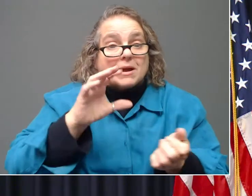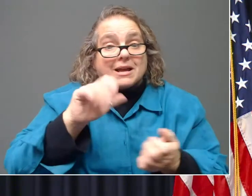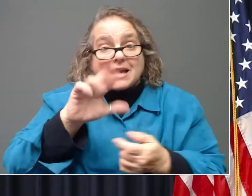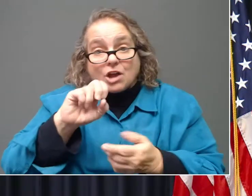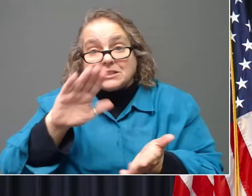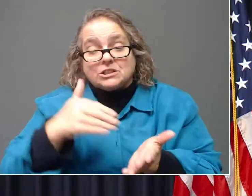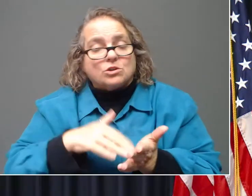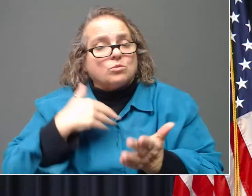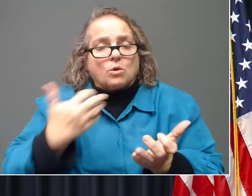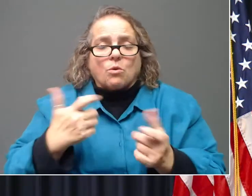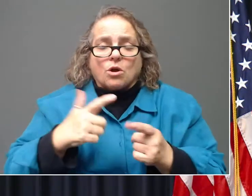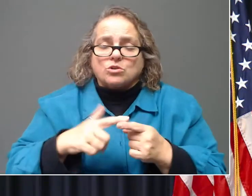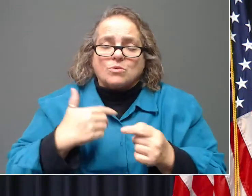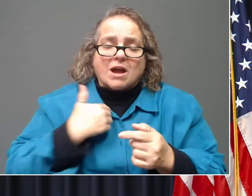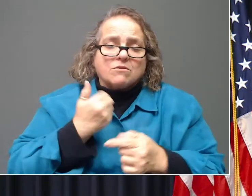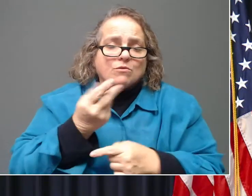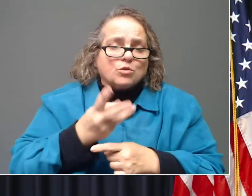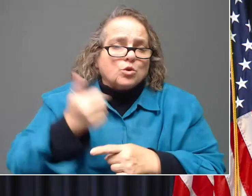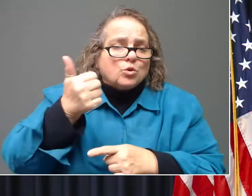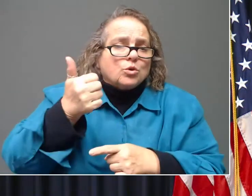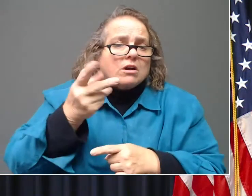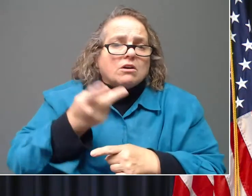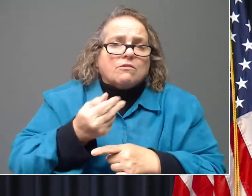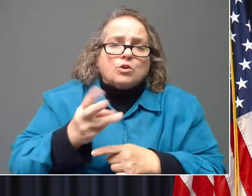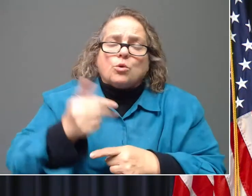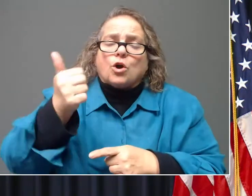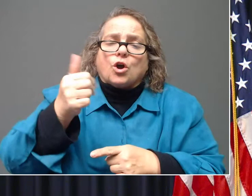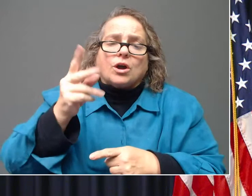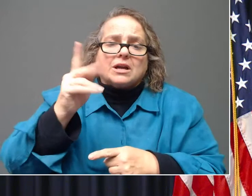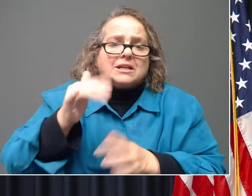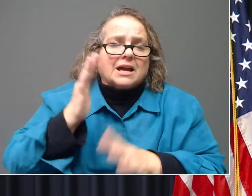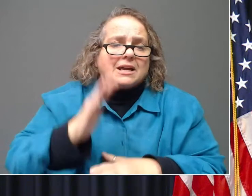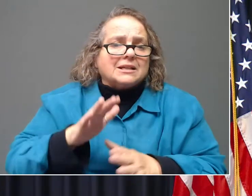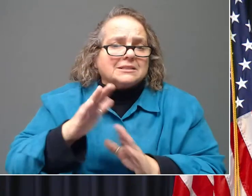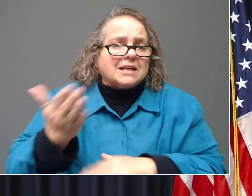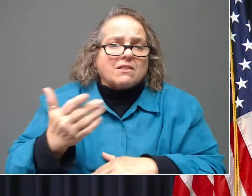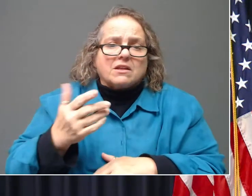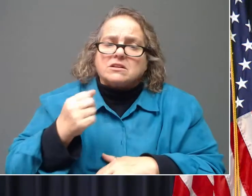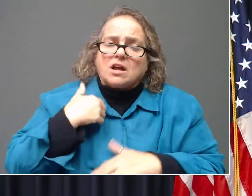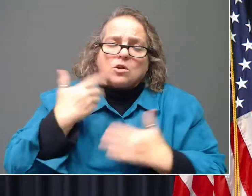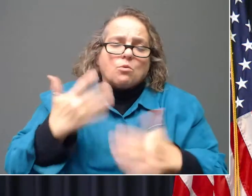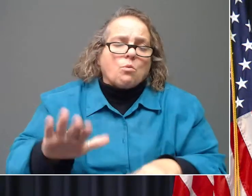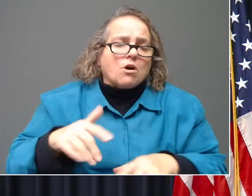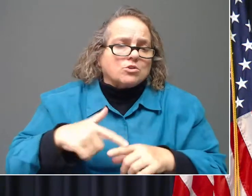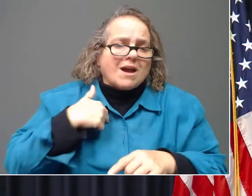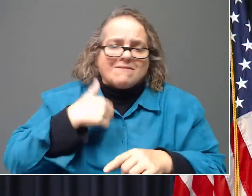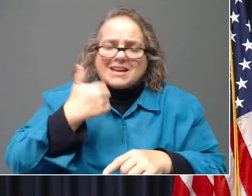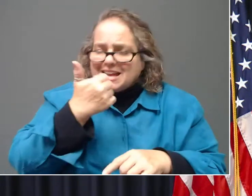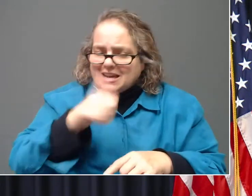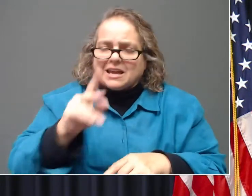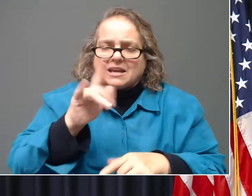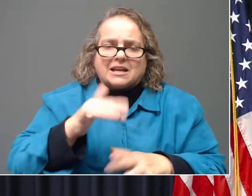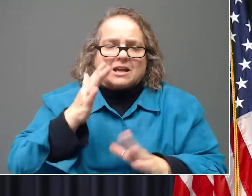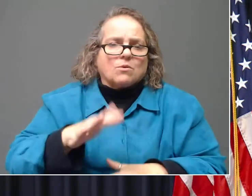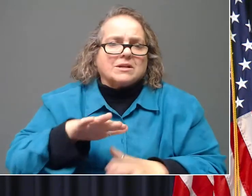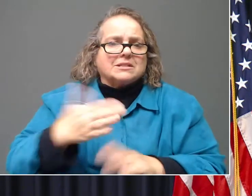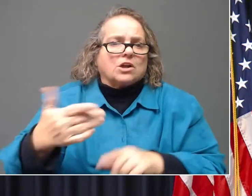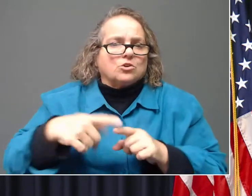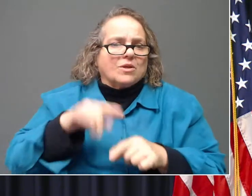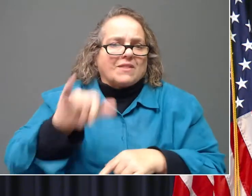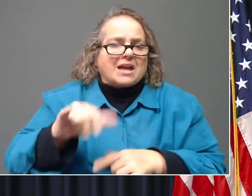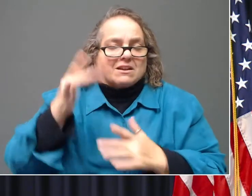and fewer and fewer Kentuckians until we never lose a Kentuckian to this virus again. All right, we'll be back on